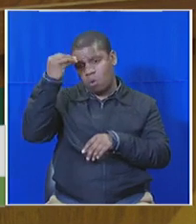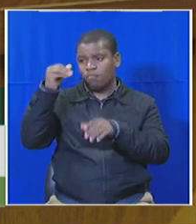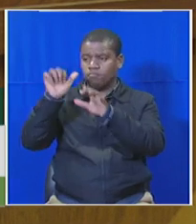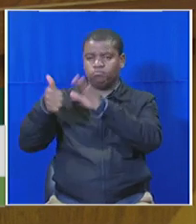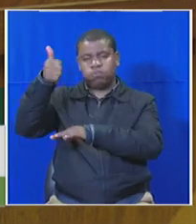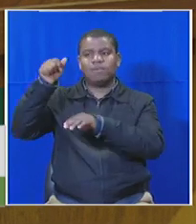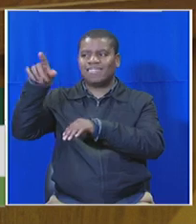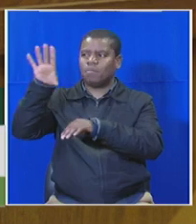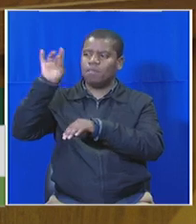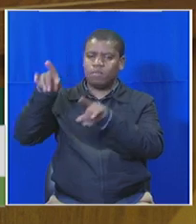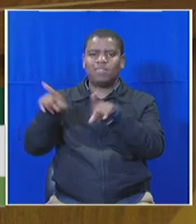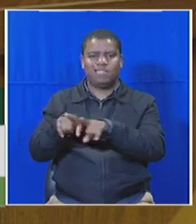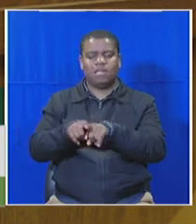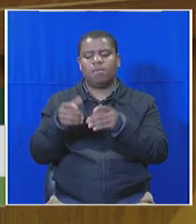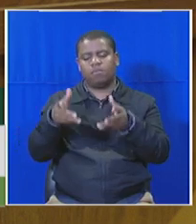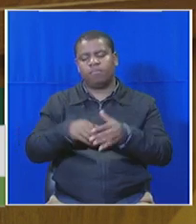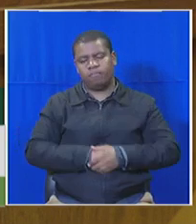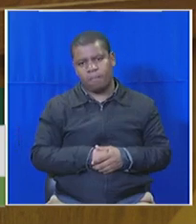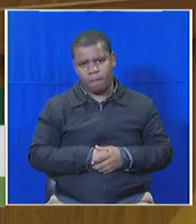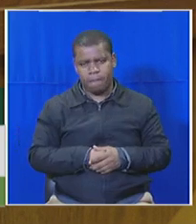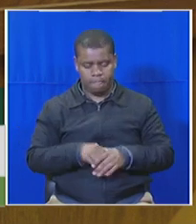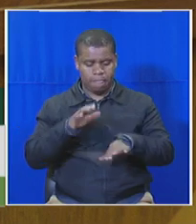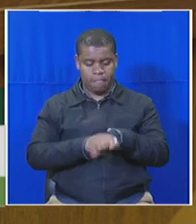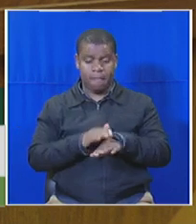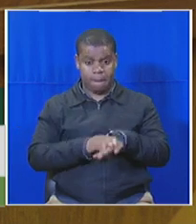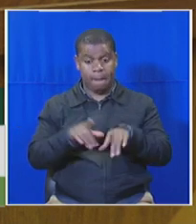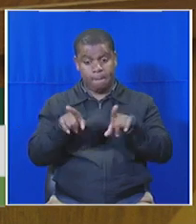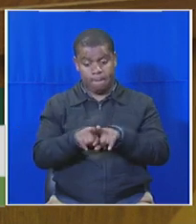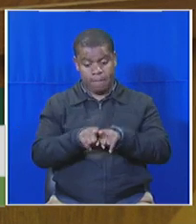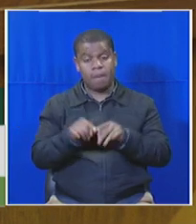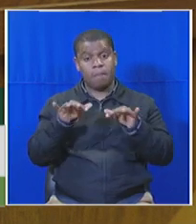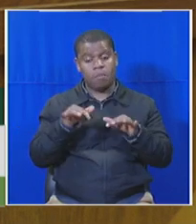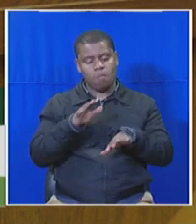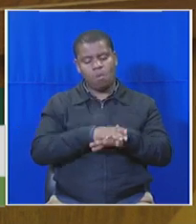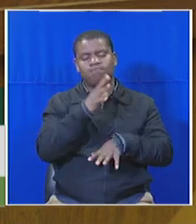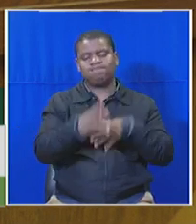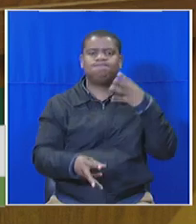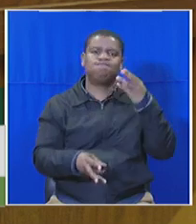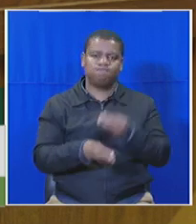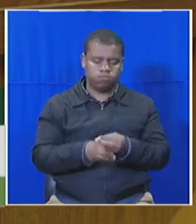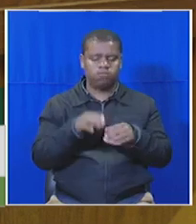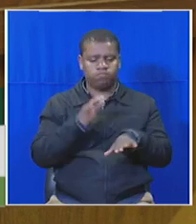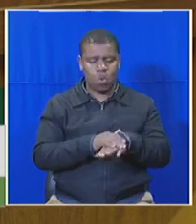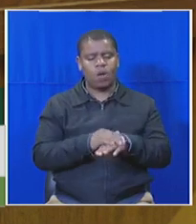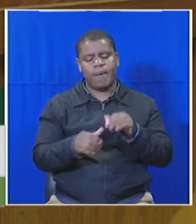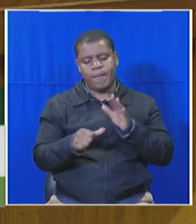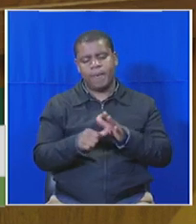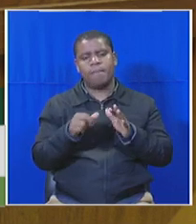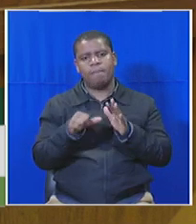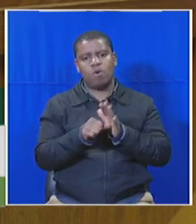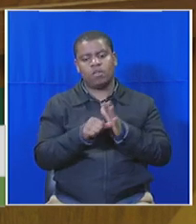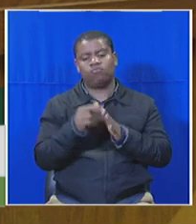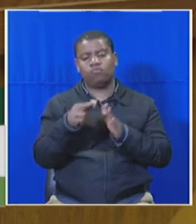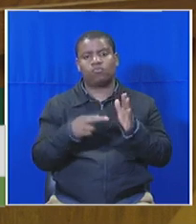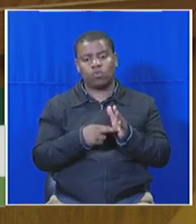policing forums should be more representatives of the people with added capacity in order for them to play a more practical role in